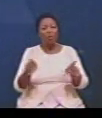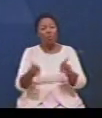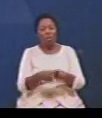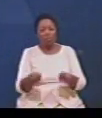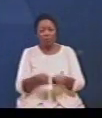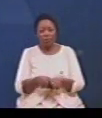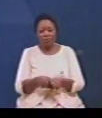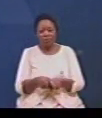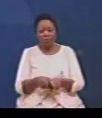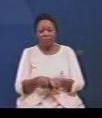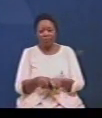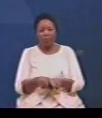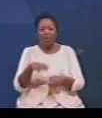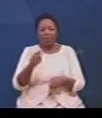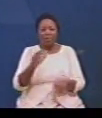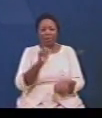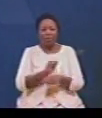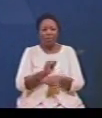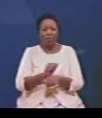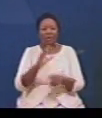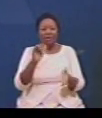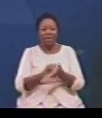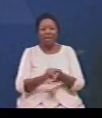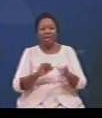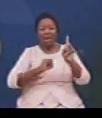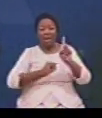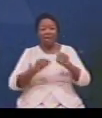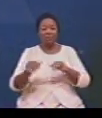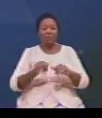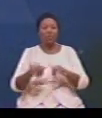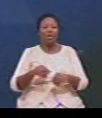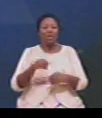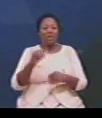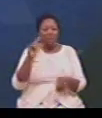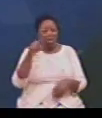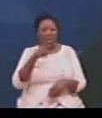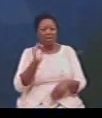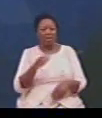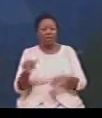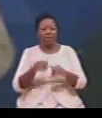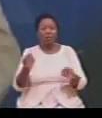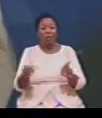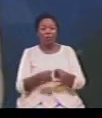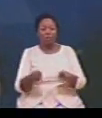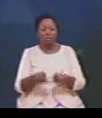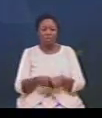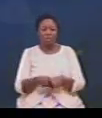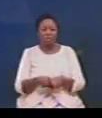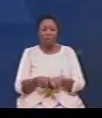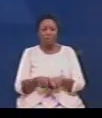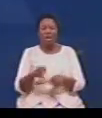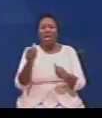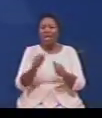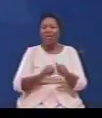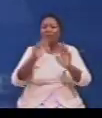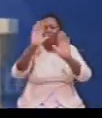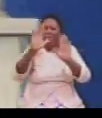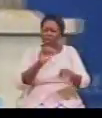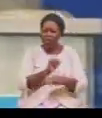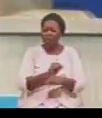also. The works that I do, he shall do also. Every